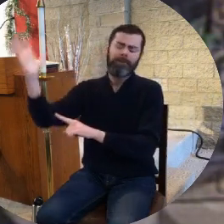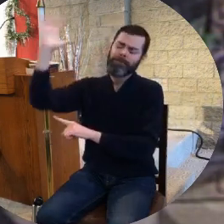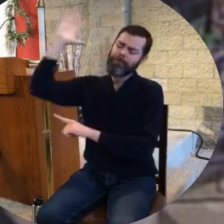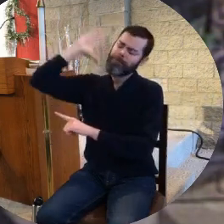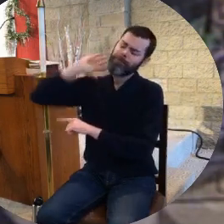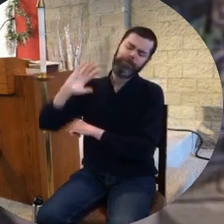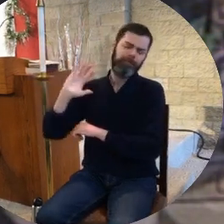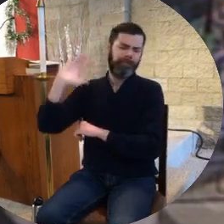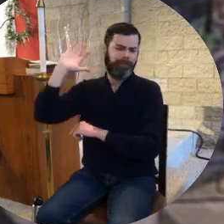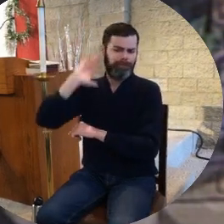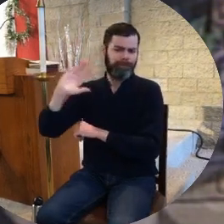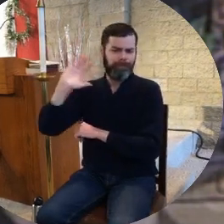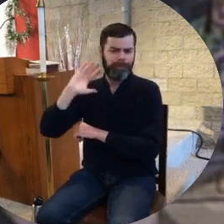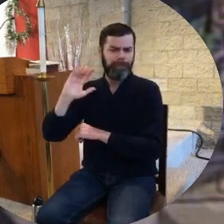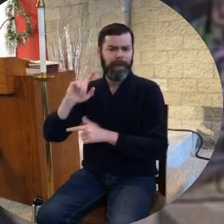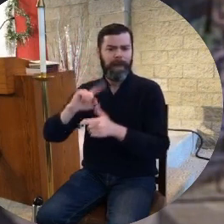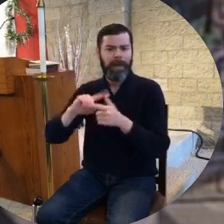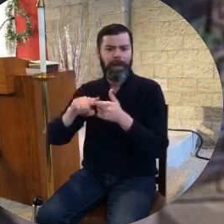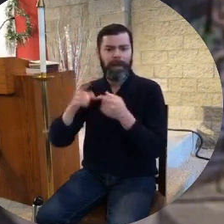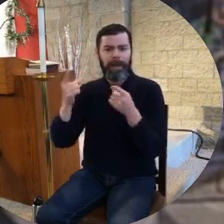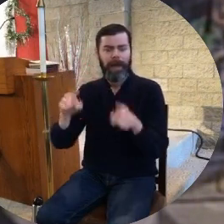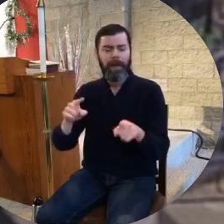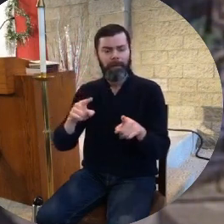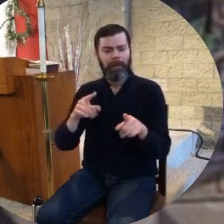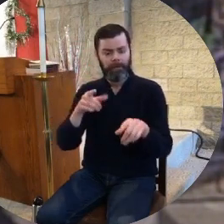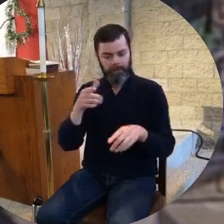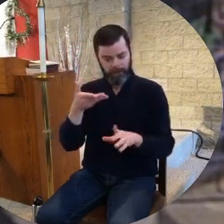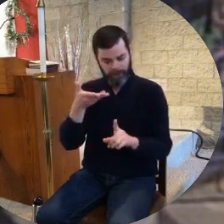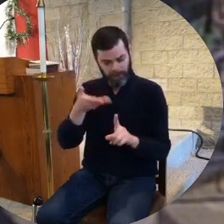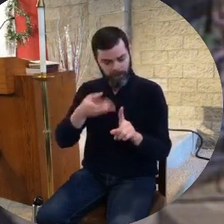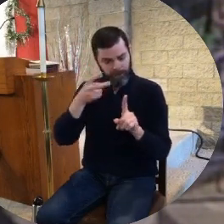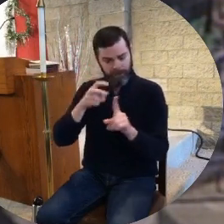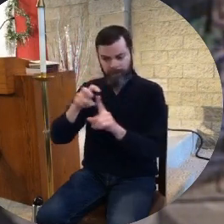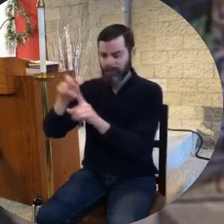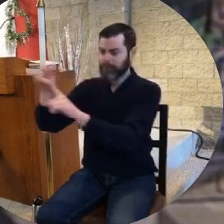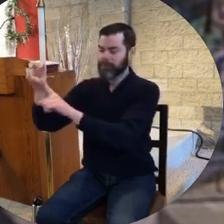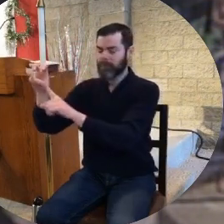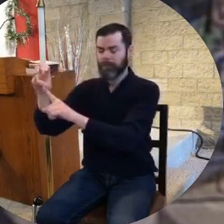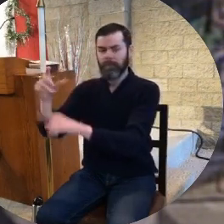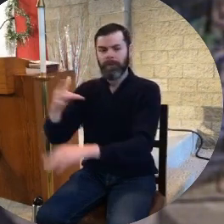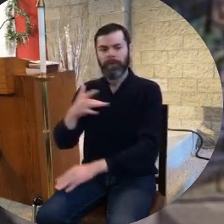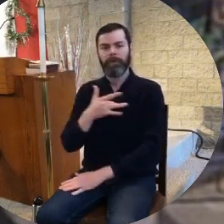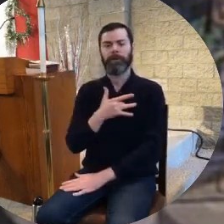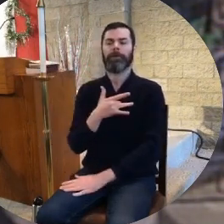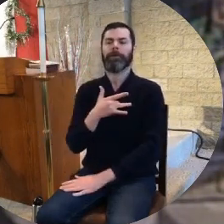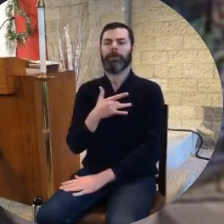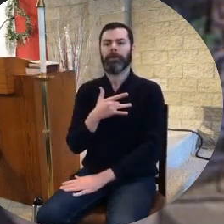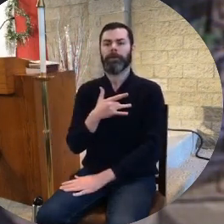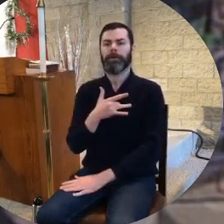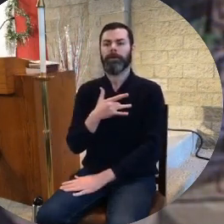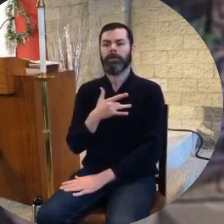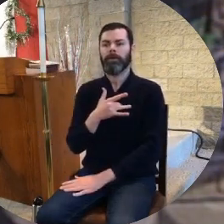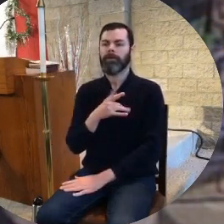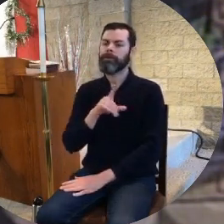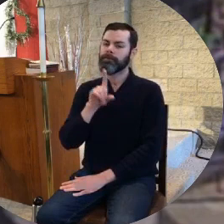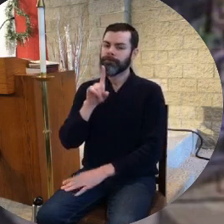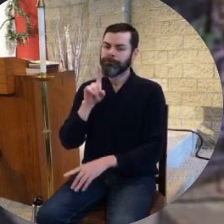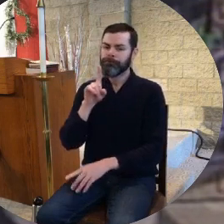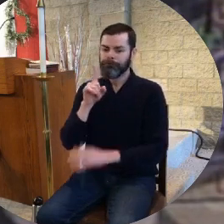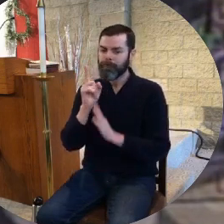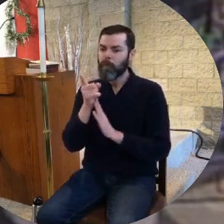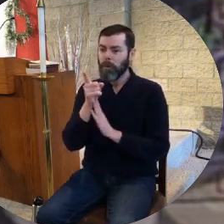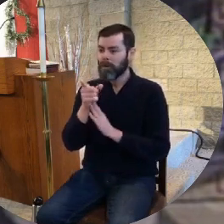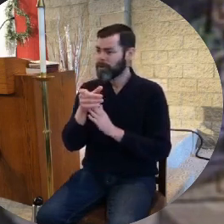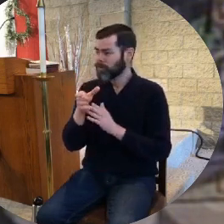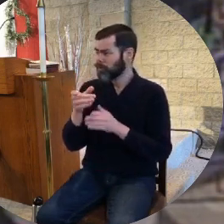at the meaning of life. This man, I cannot share with you enough, and I'm just going to take just a moment. Will you allow me to